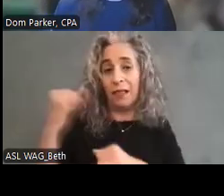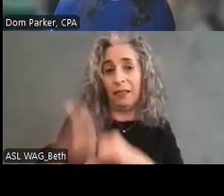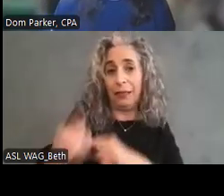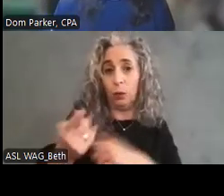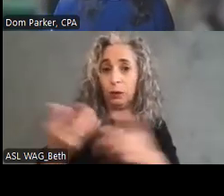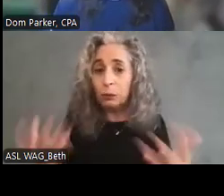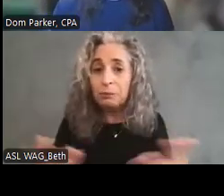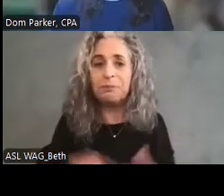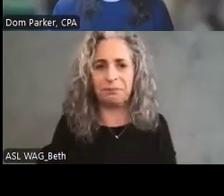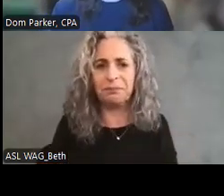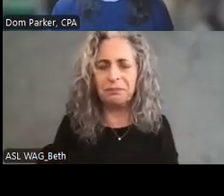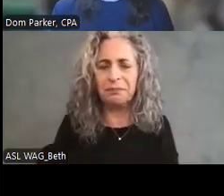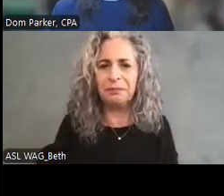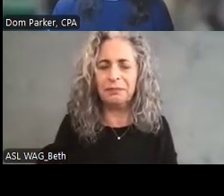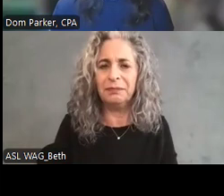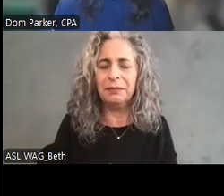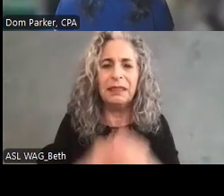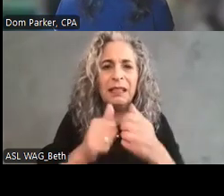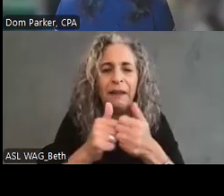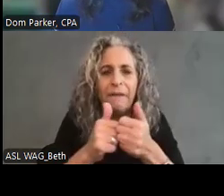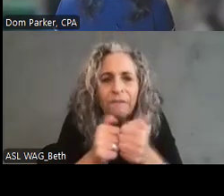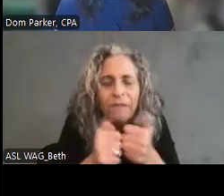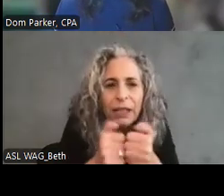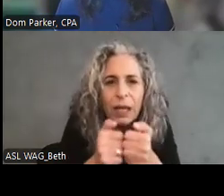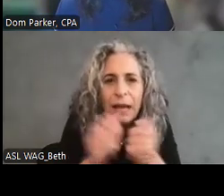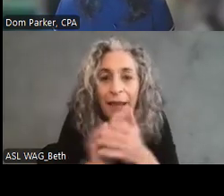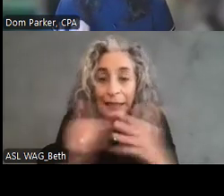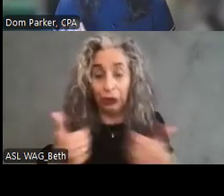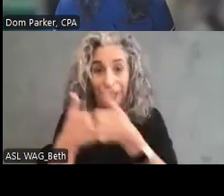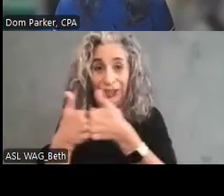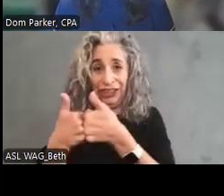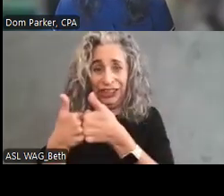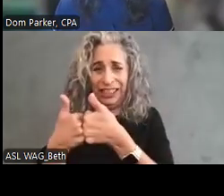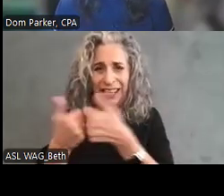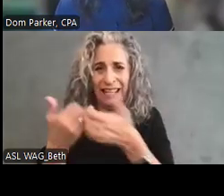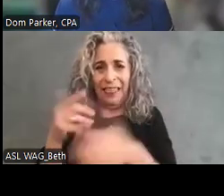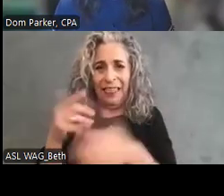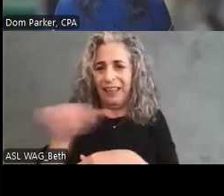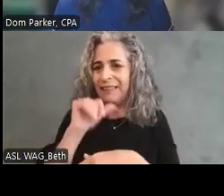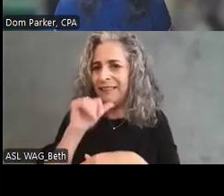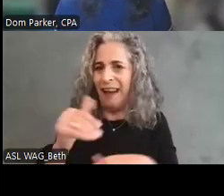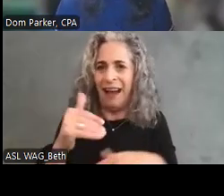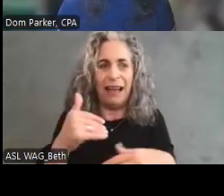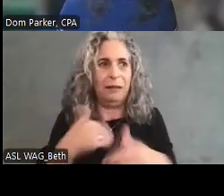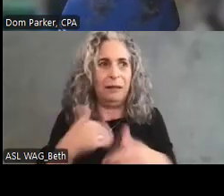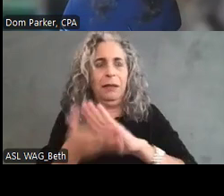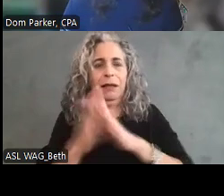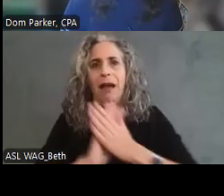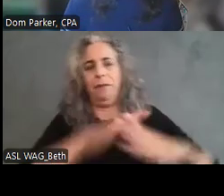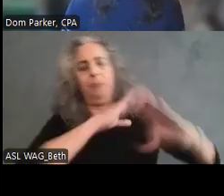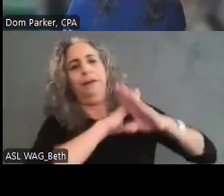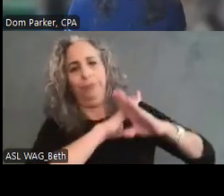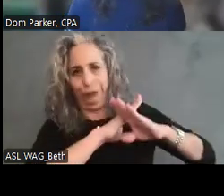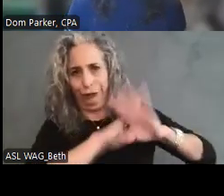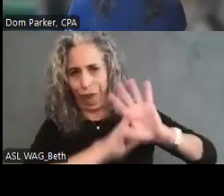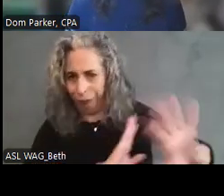is, it's a video game that has challenges that does not actually turn into a blocker. When